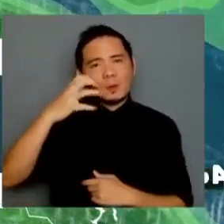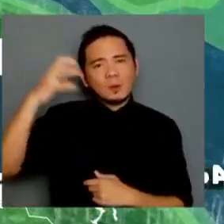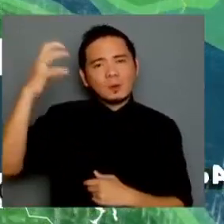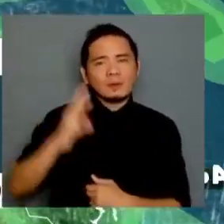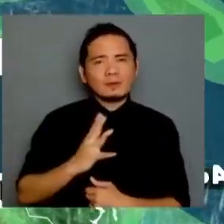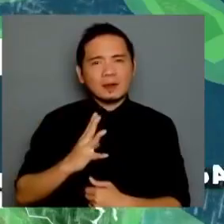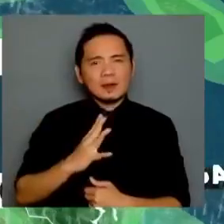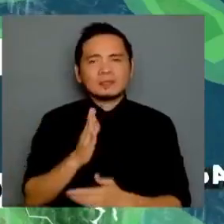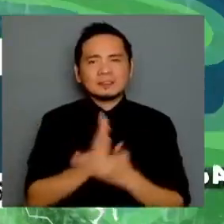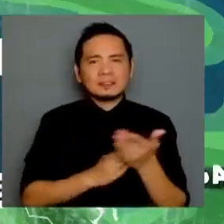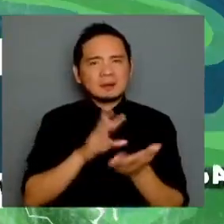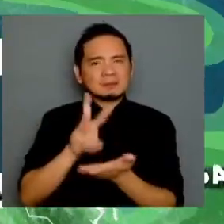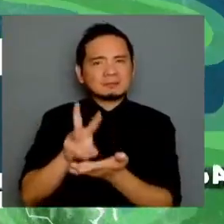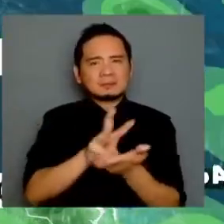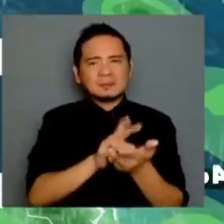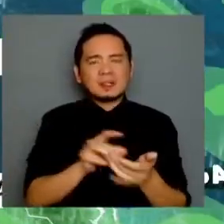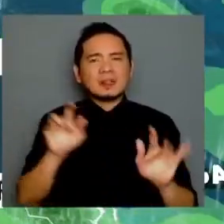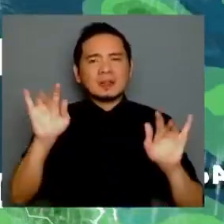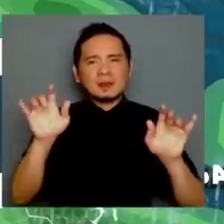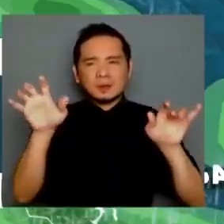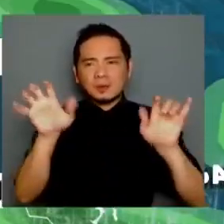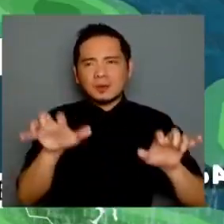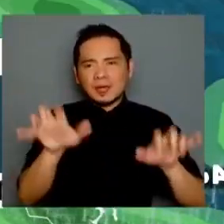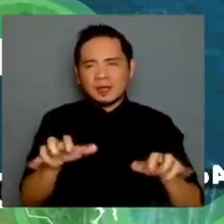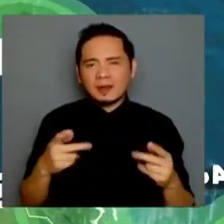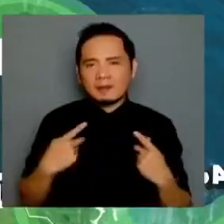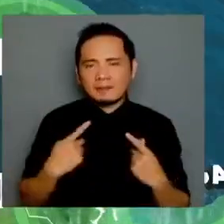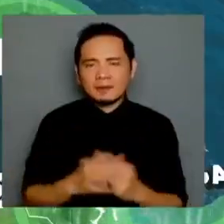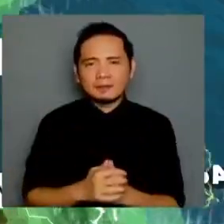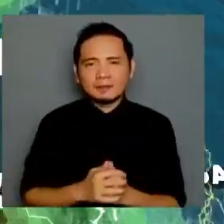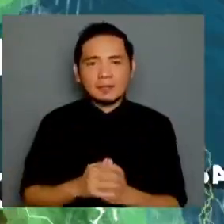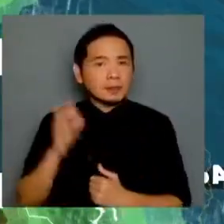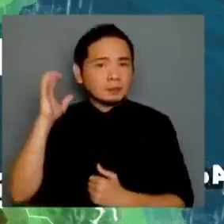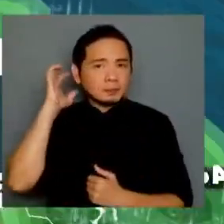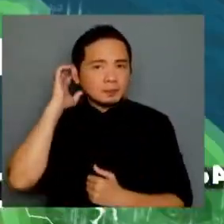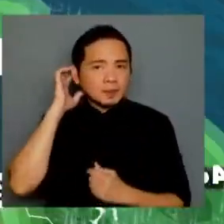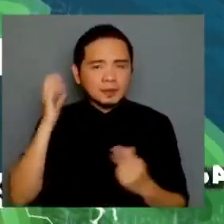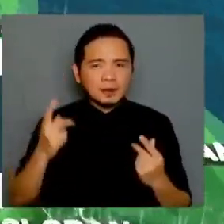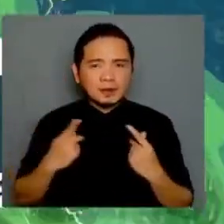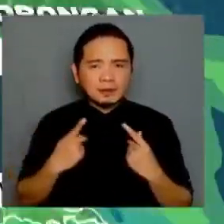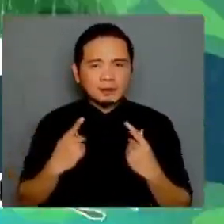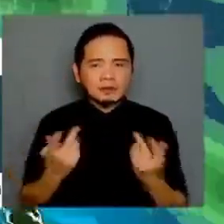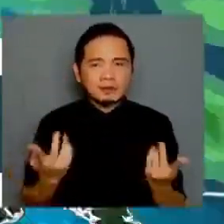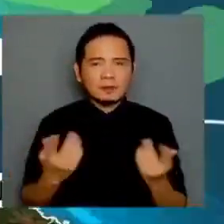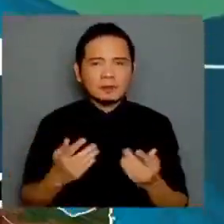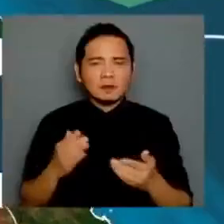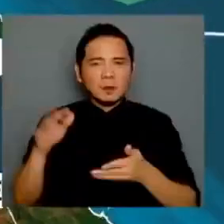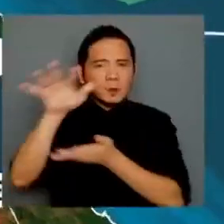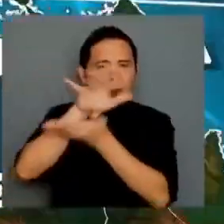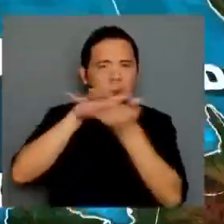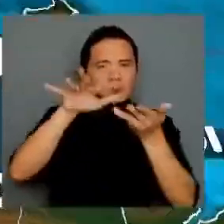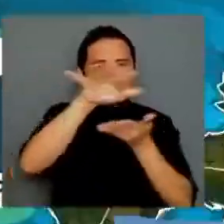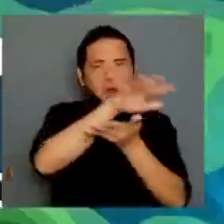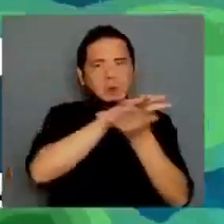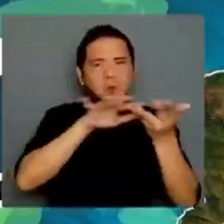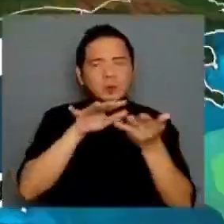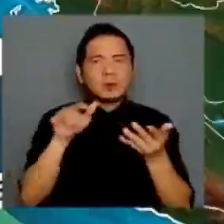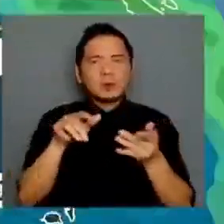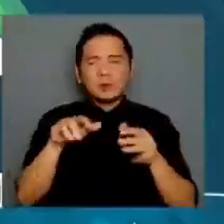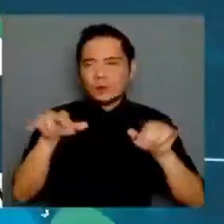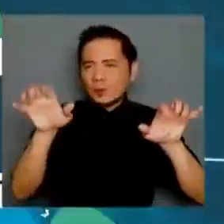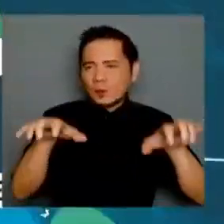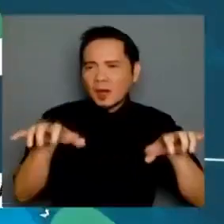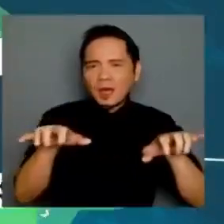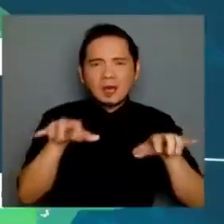from isolated light rains. While the rest of Mindanao, we're expecting partly cloudy to cloudy skies with isolated rain showers